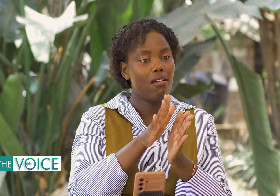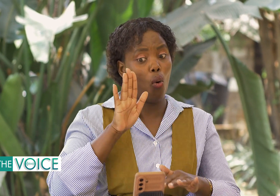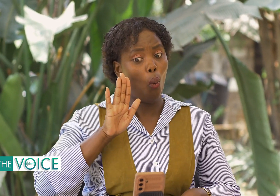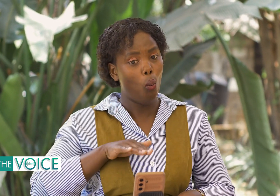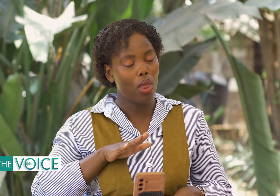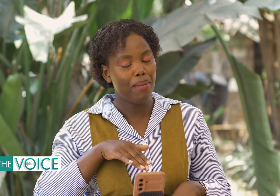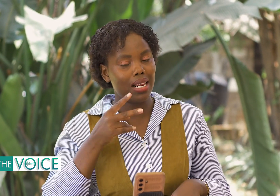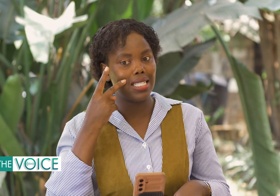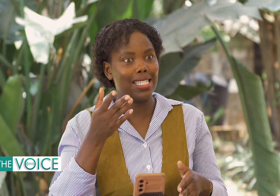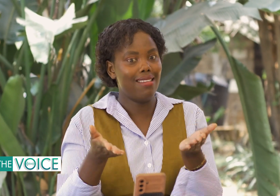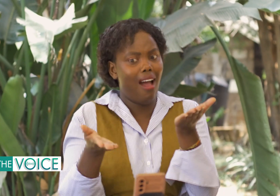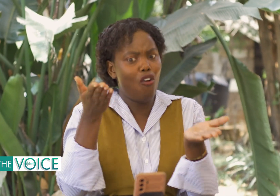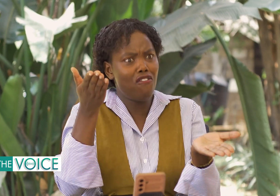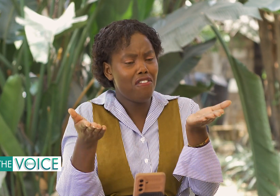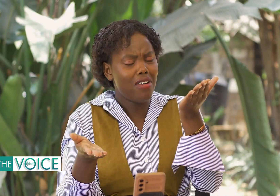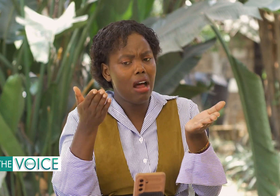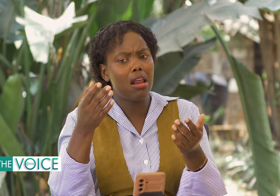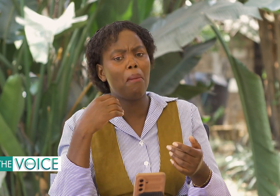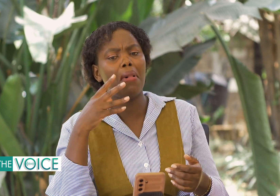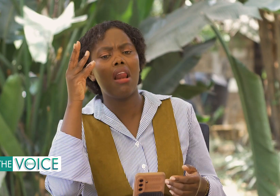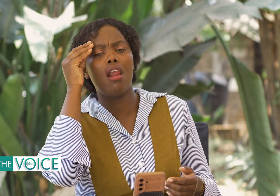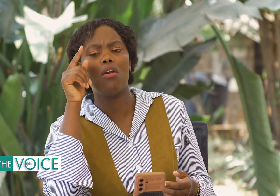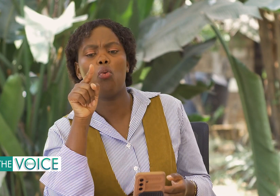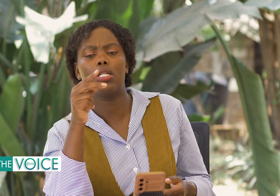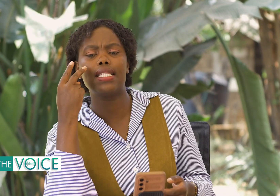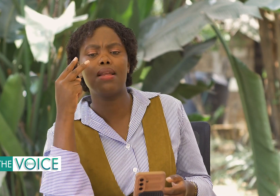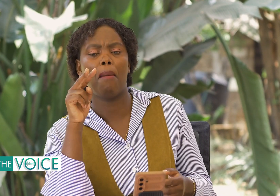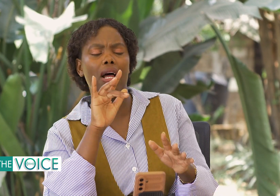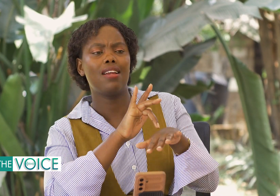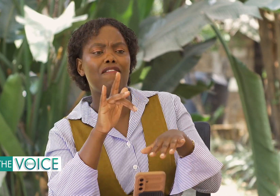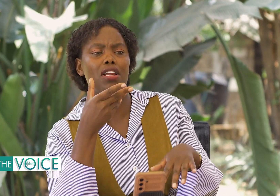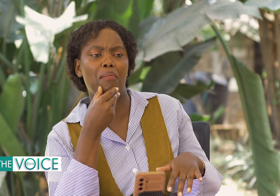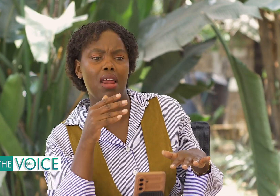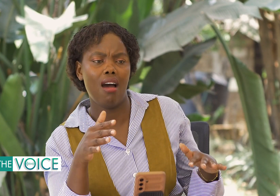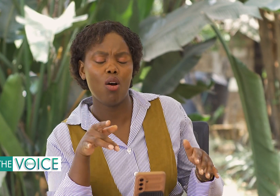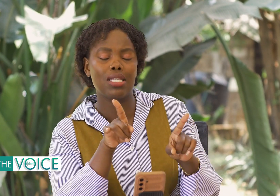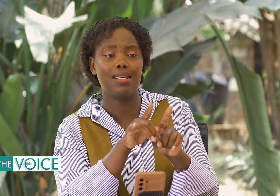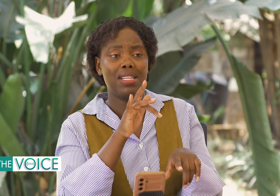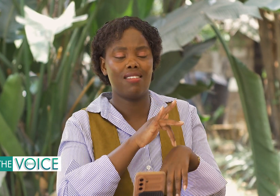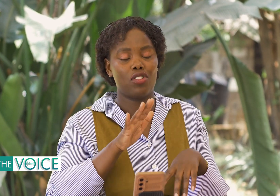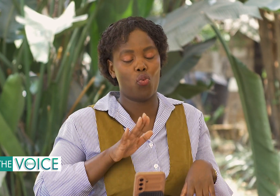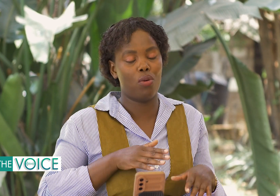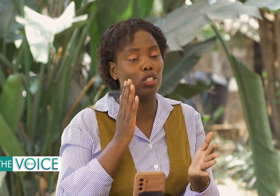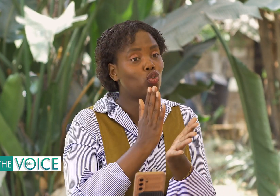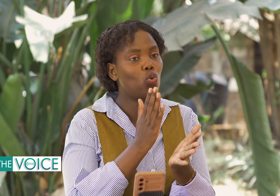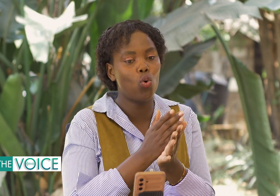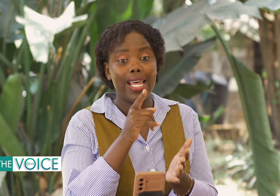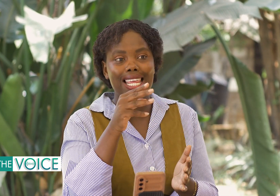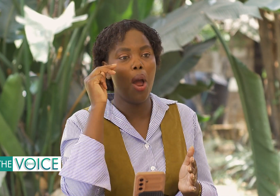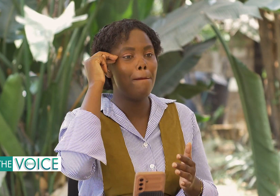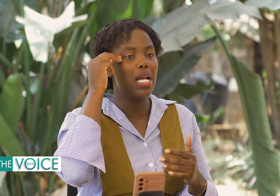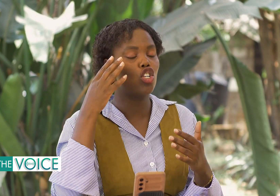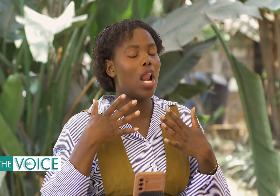and men and to find a balance. It is very different how it affects men